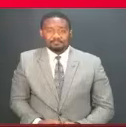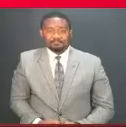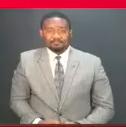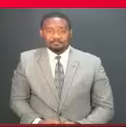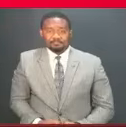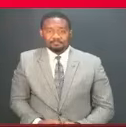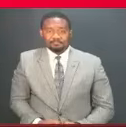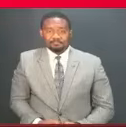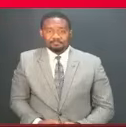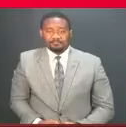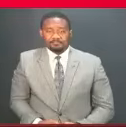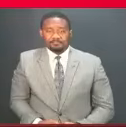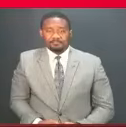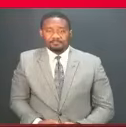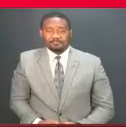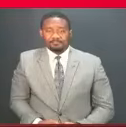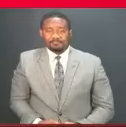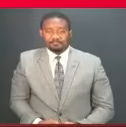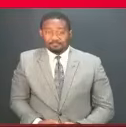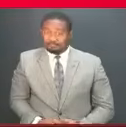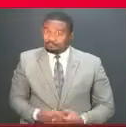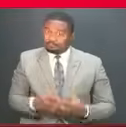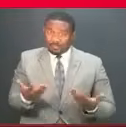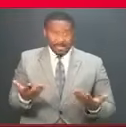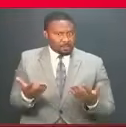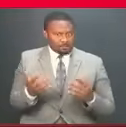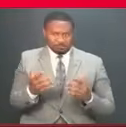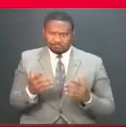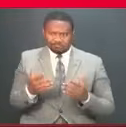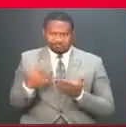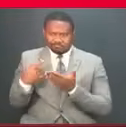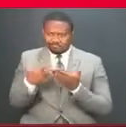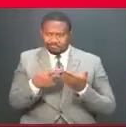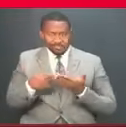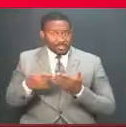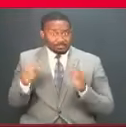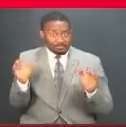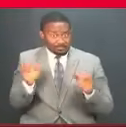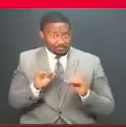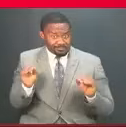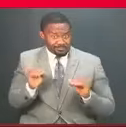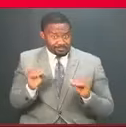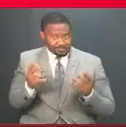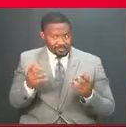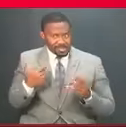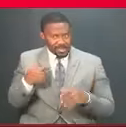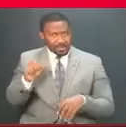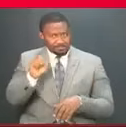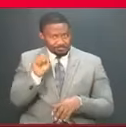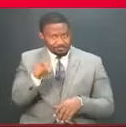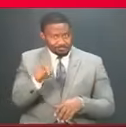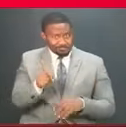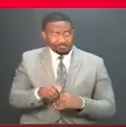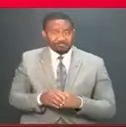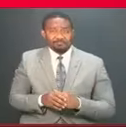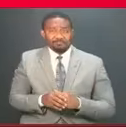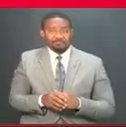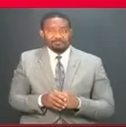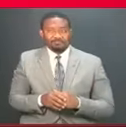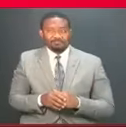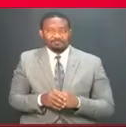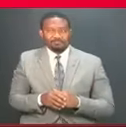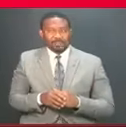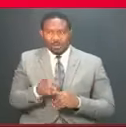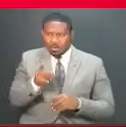Honorable members, there be no further consideration. I put the question. Those